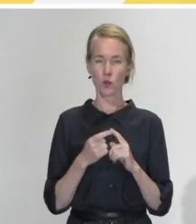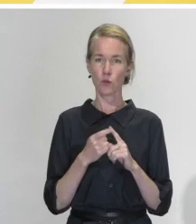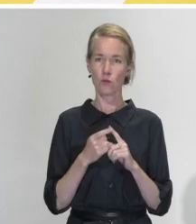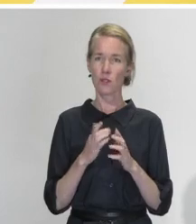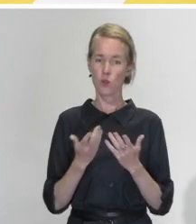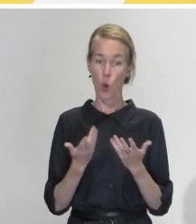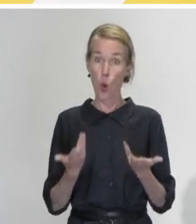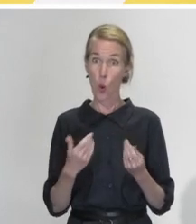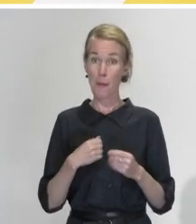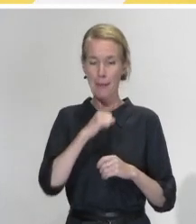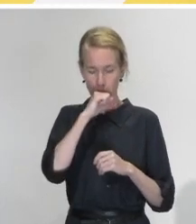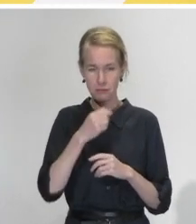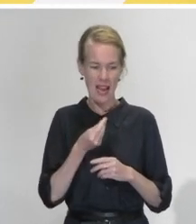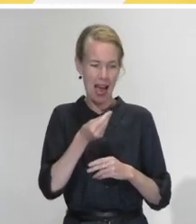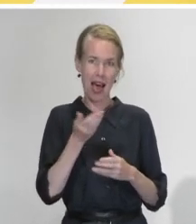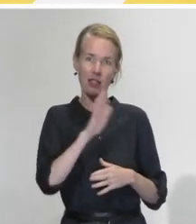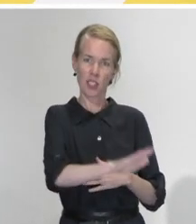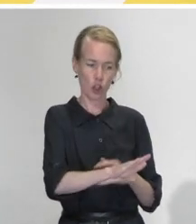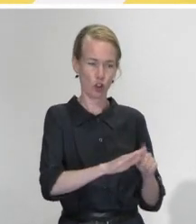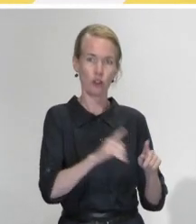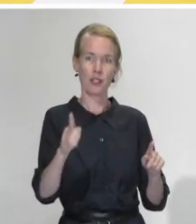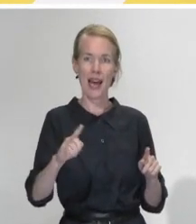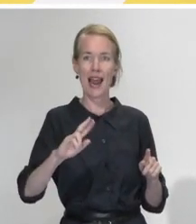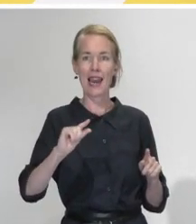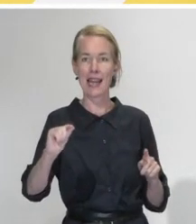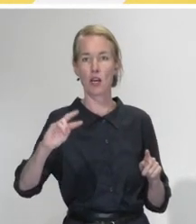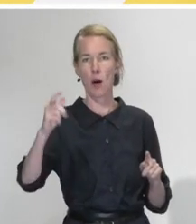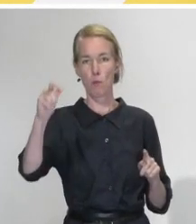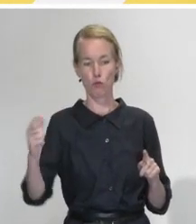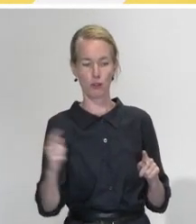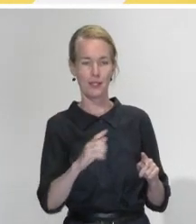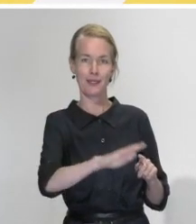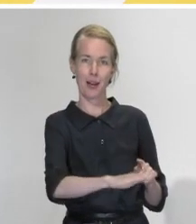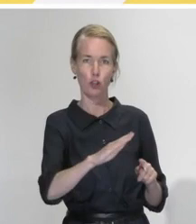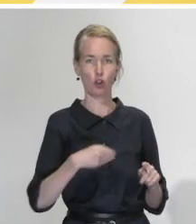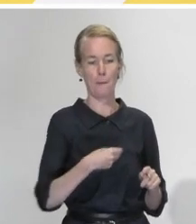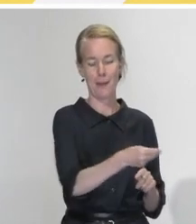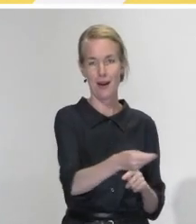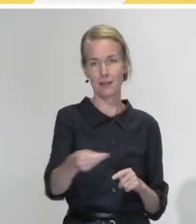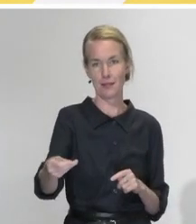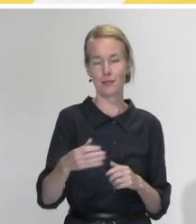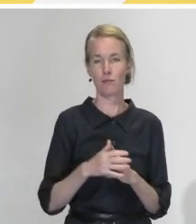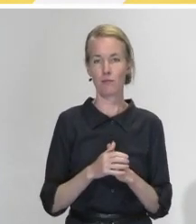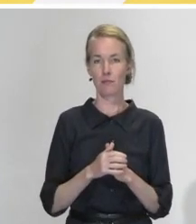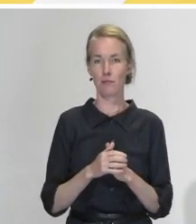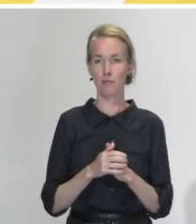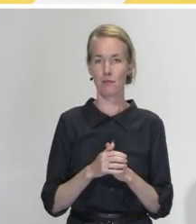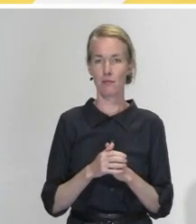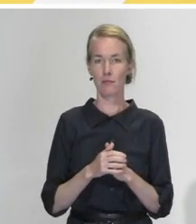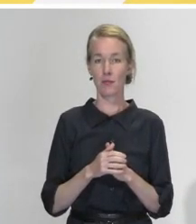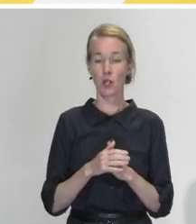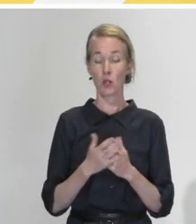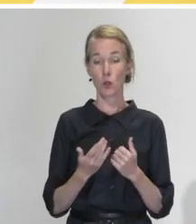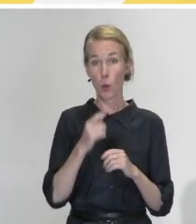then being passed on to other objects and people being infected through that route. So it may be that people are infectious for 1 to